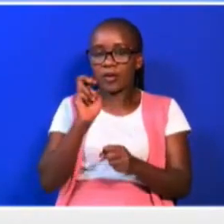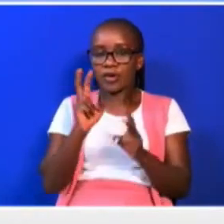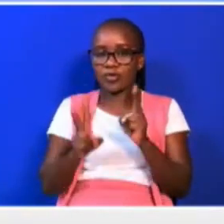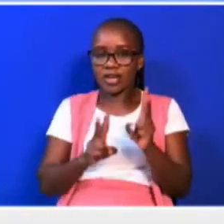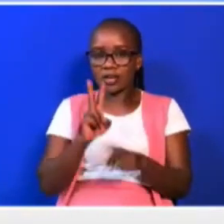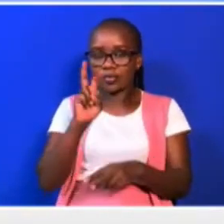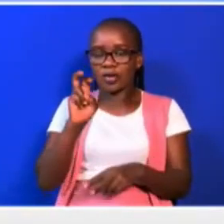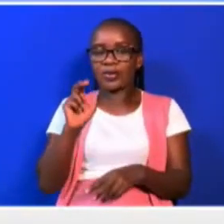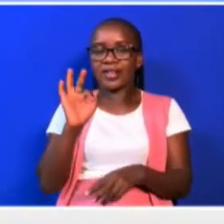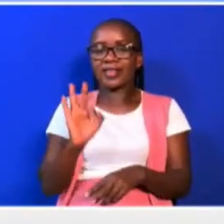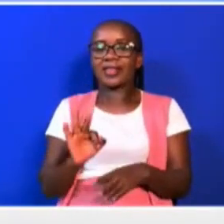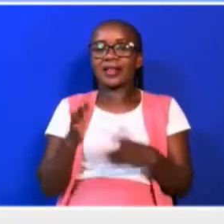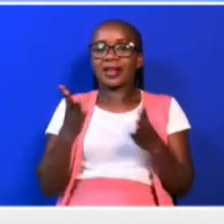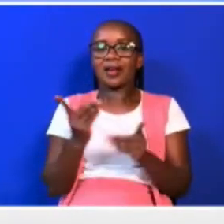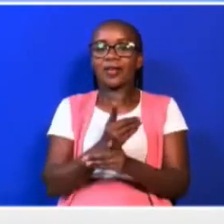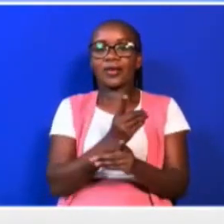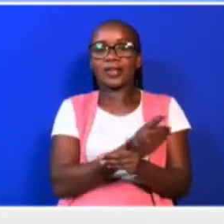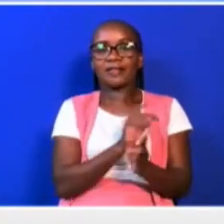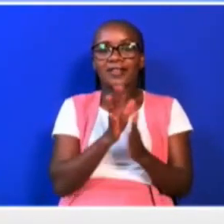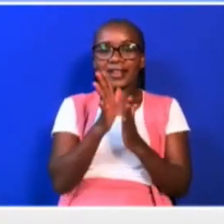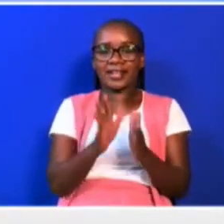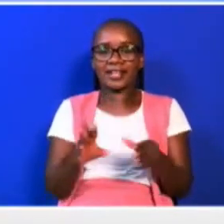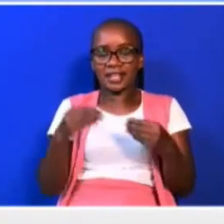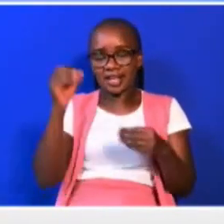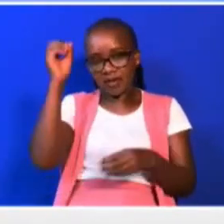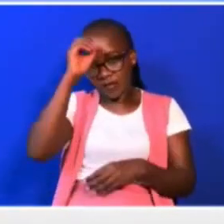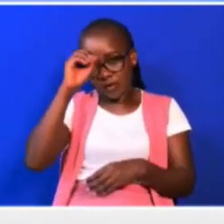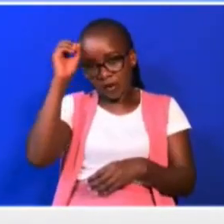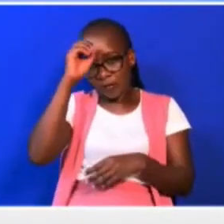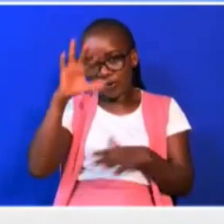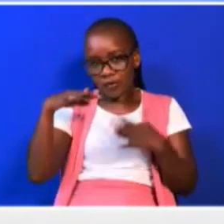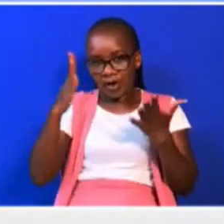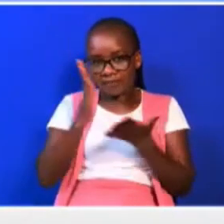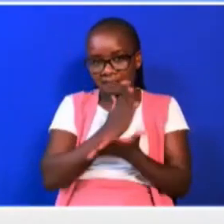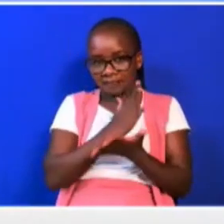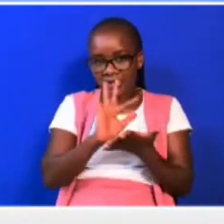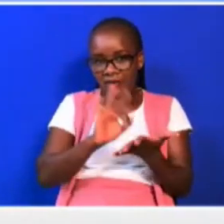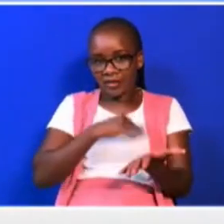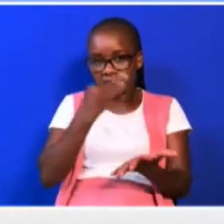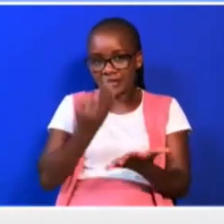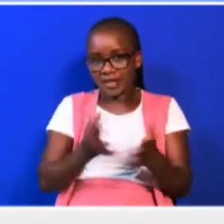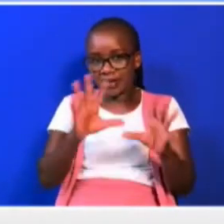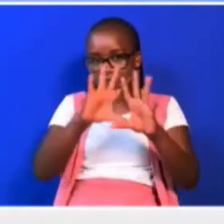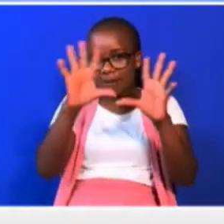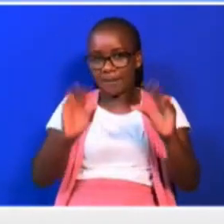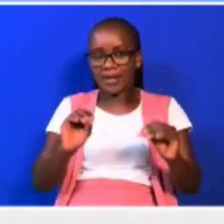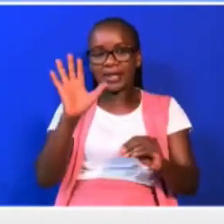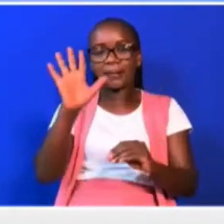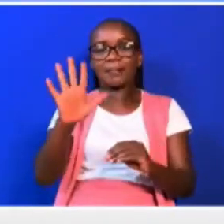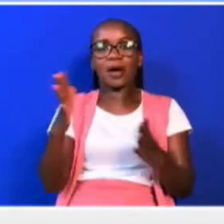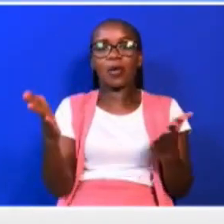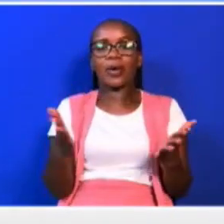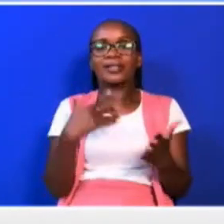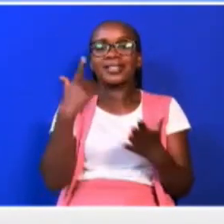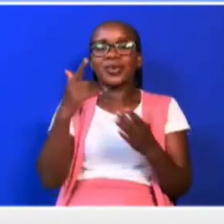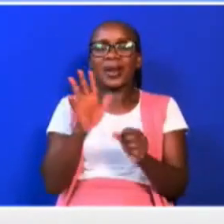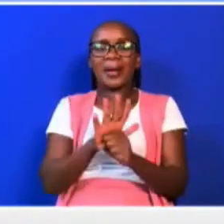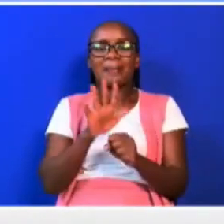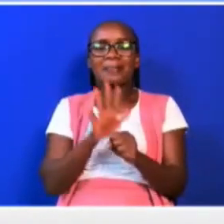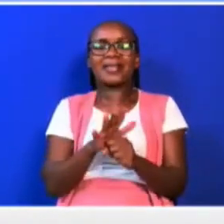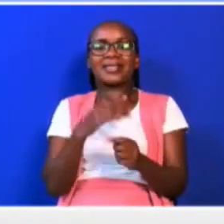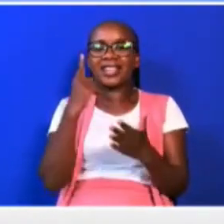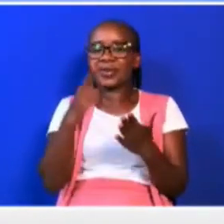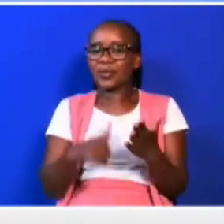2022-2023, sasa viongozi mbalimbali wametoa maoni kuhusiana na mgao wa fedha kwenye bajeti hiyo, wakikosoa vile vile wengine